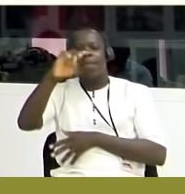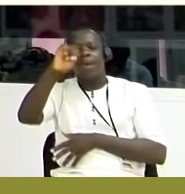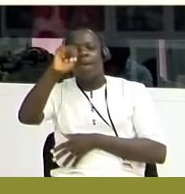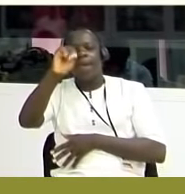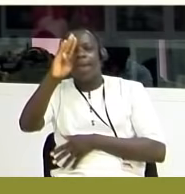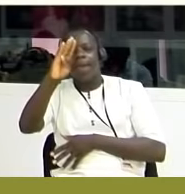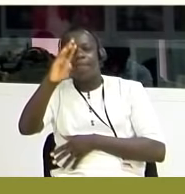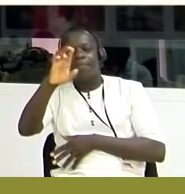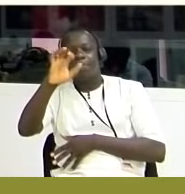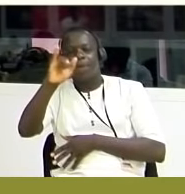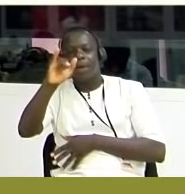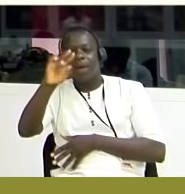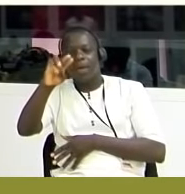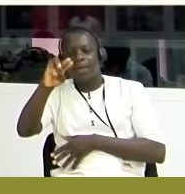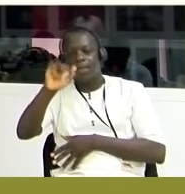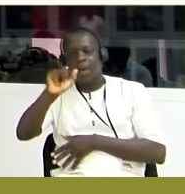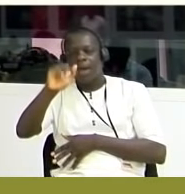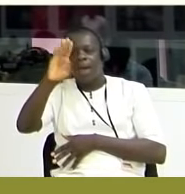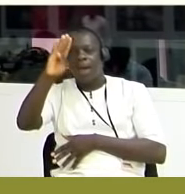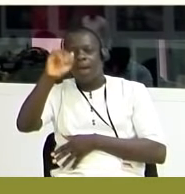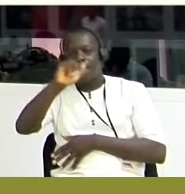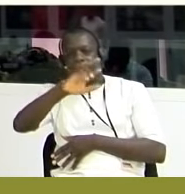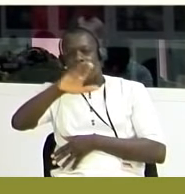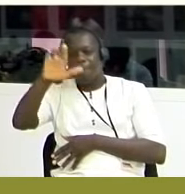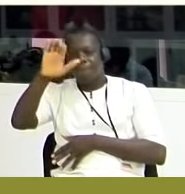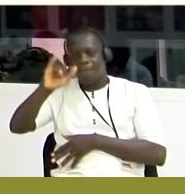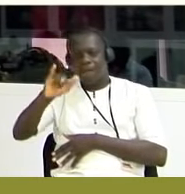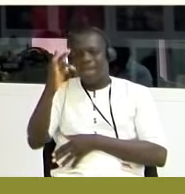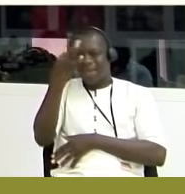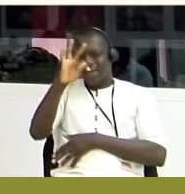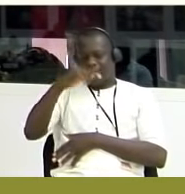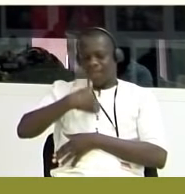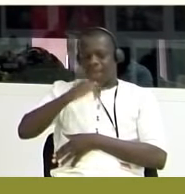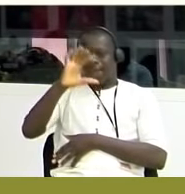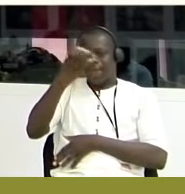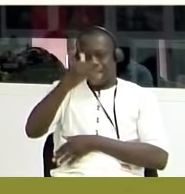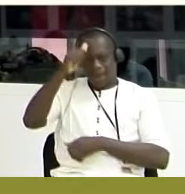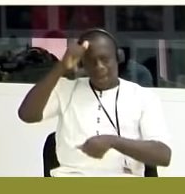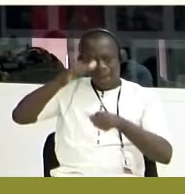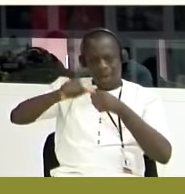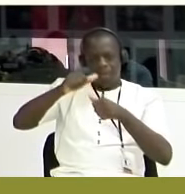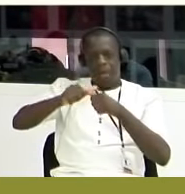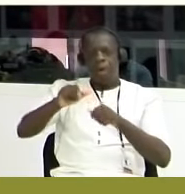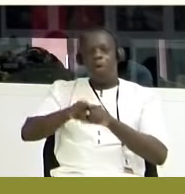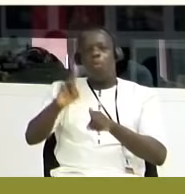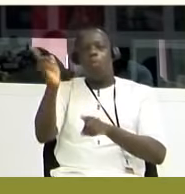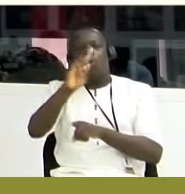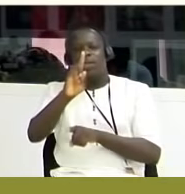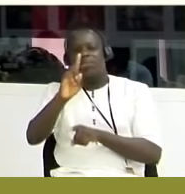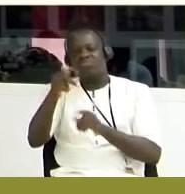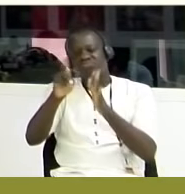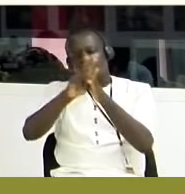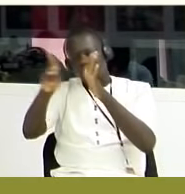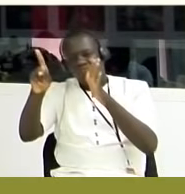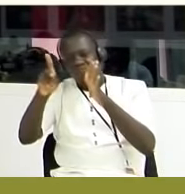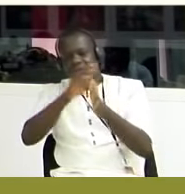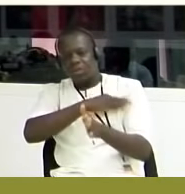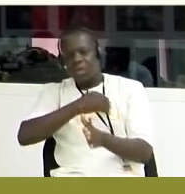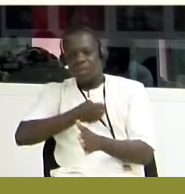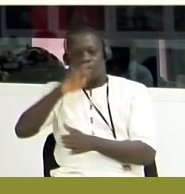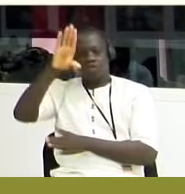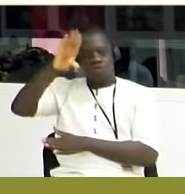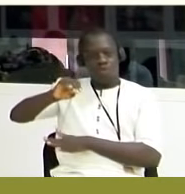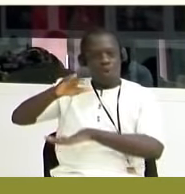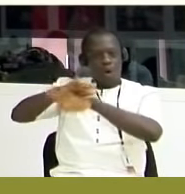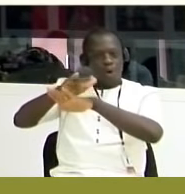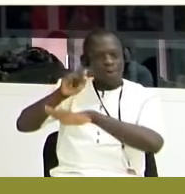Abari, if I may recall it, and whatever treatment they subjected him to, according to